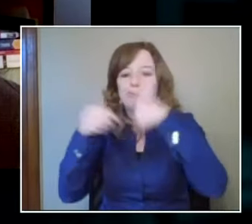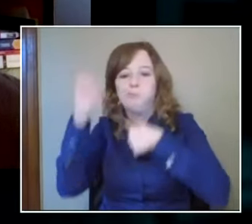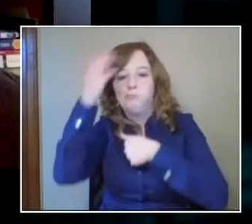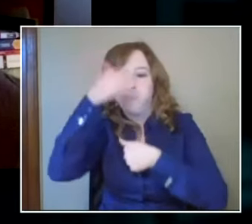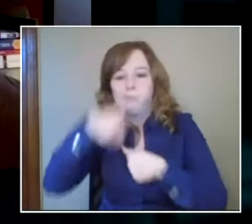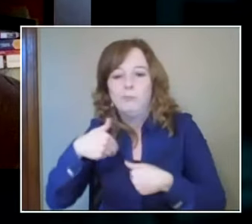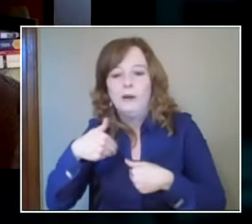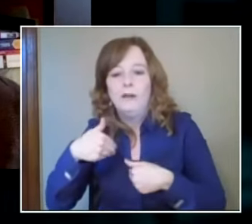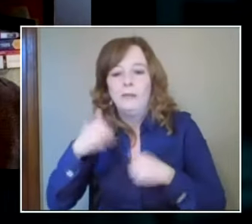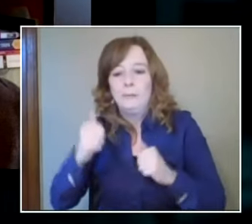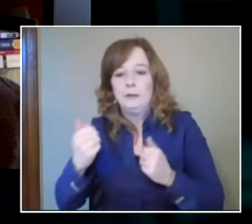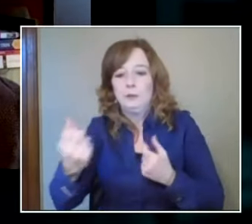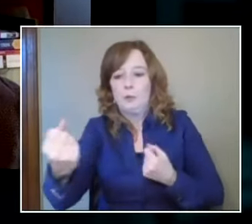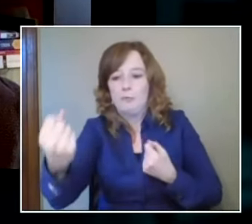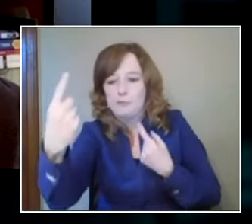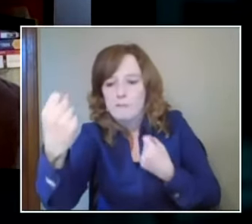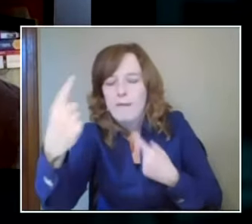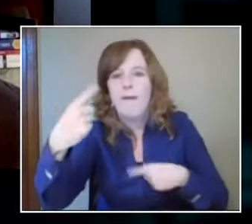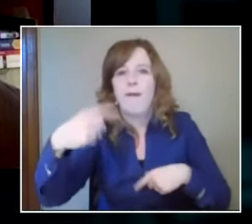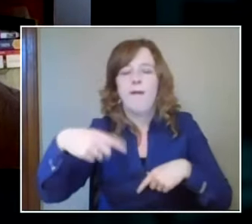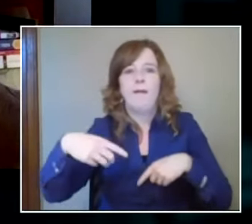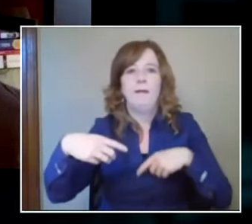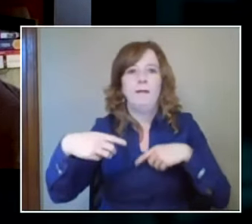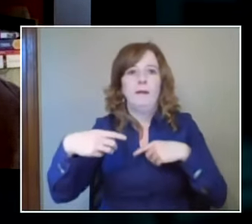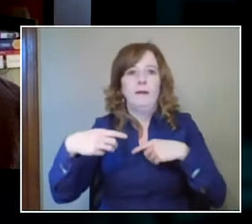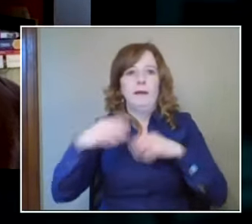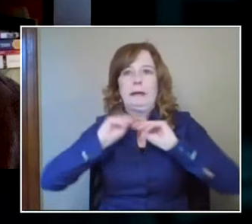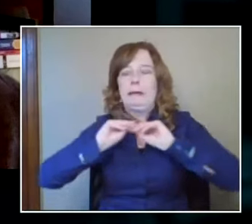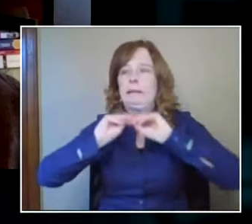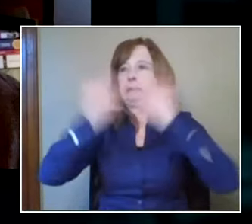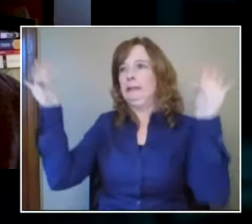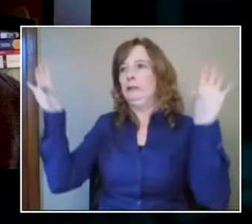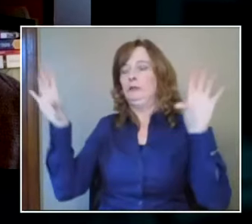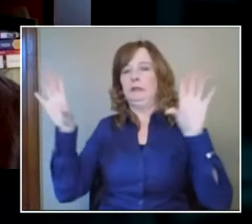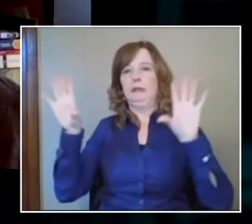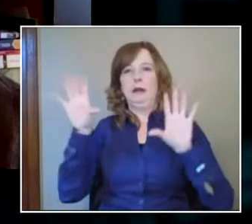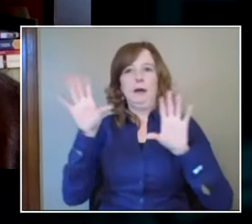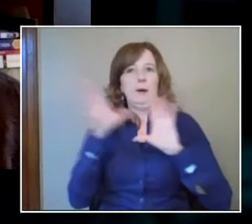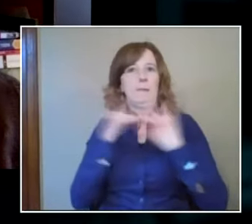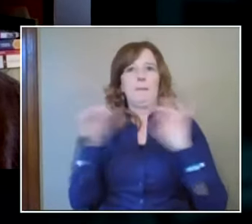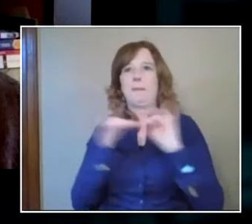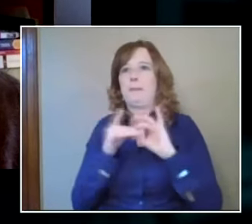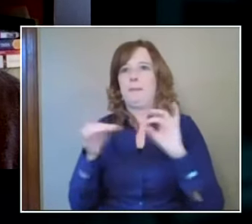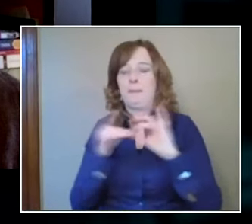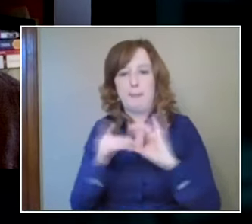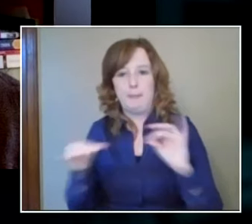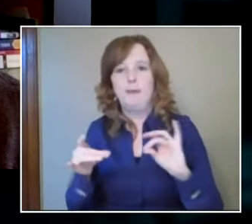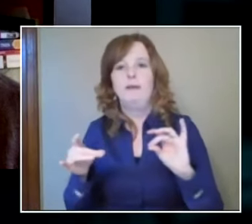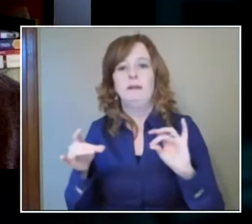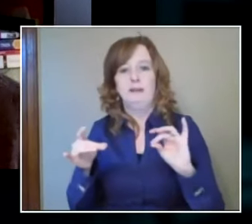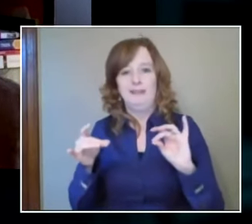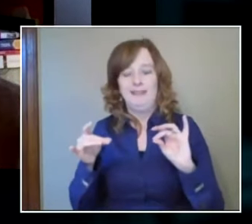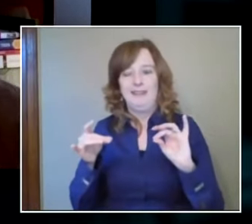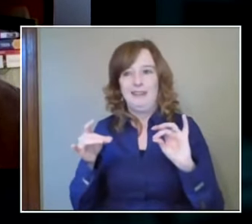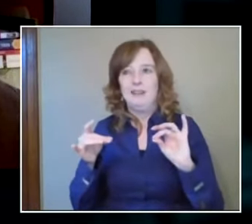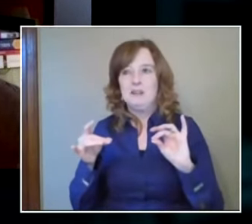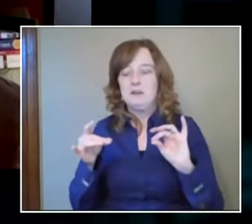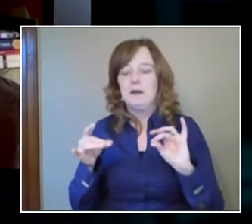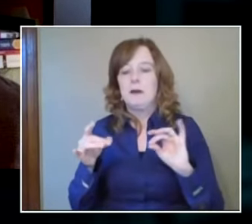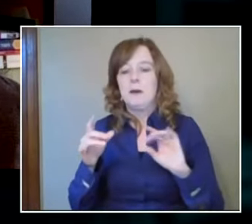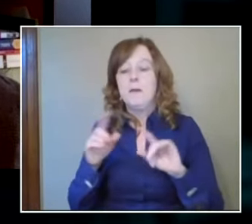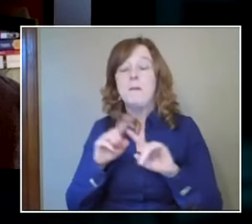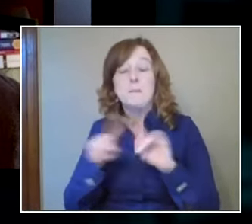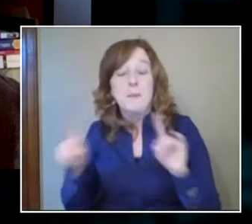words, articulate the words, project the words. Now imagine English being your